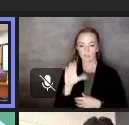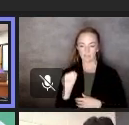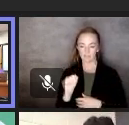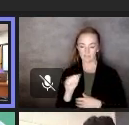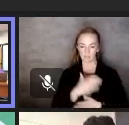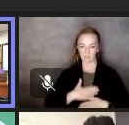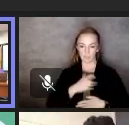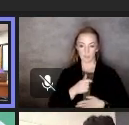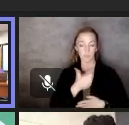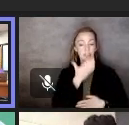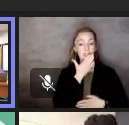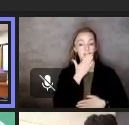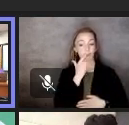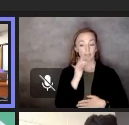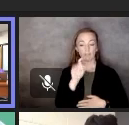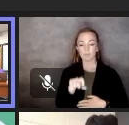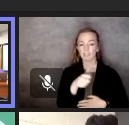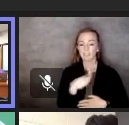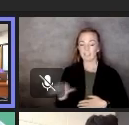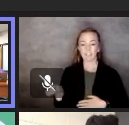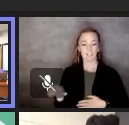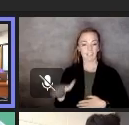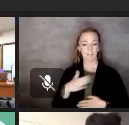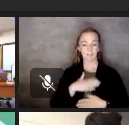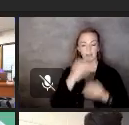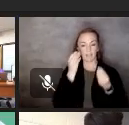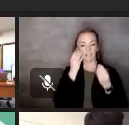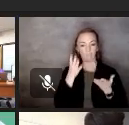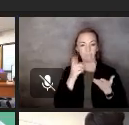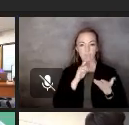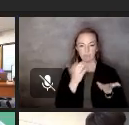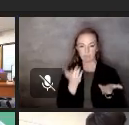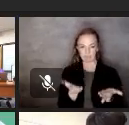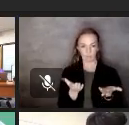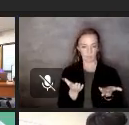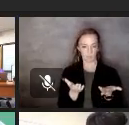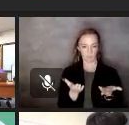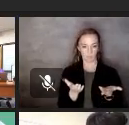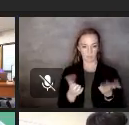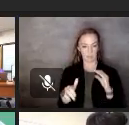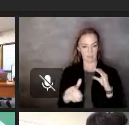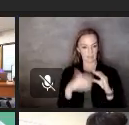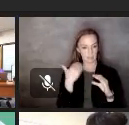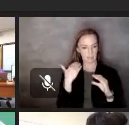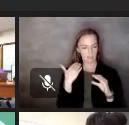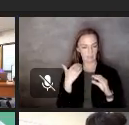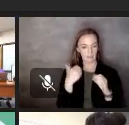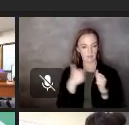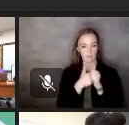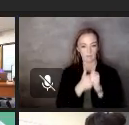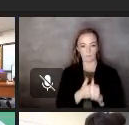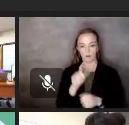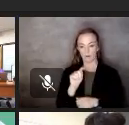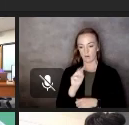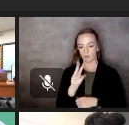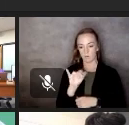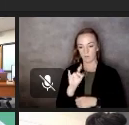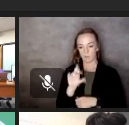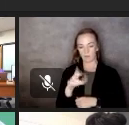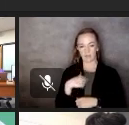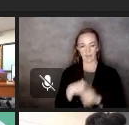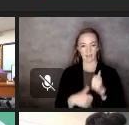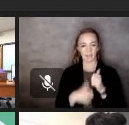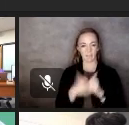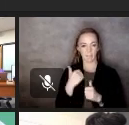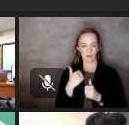And if you need anything, my information is here. Feel free to email, follow on Twitter. I mostly just retweet what KDE says because